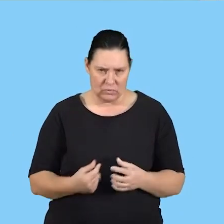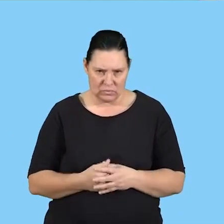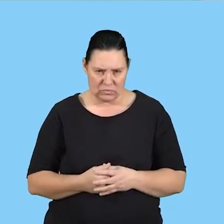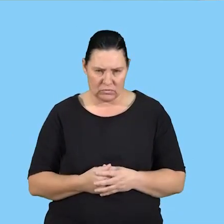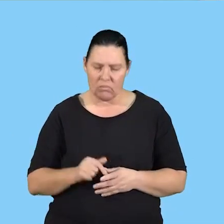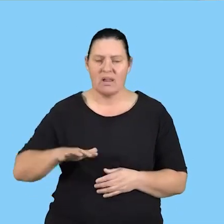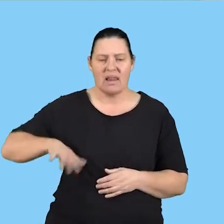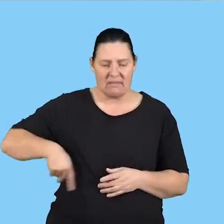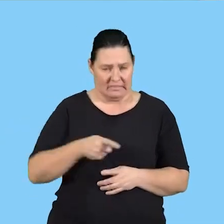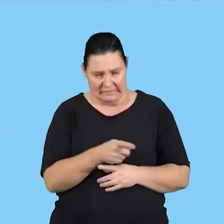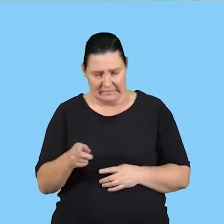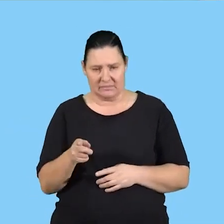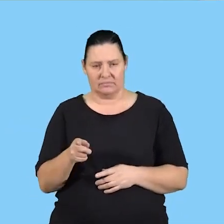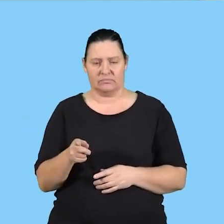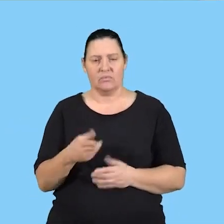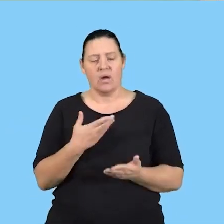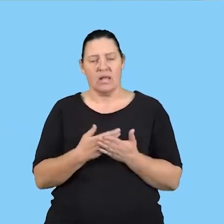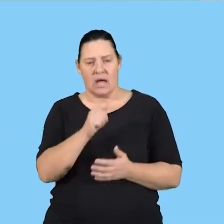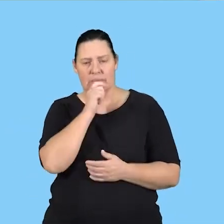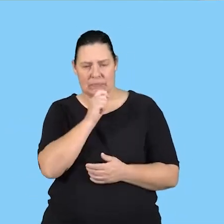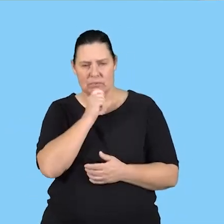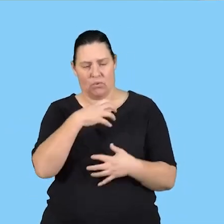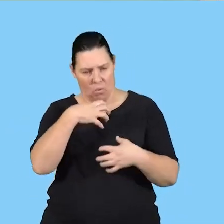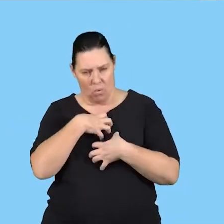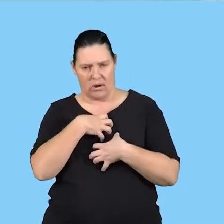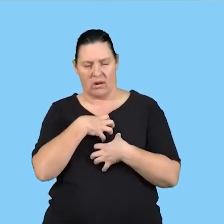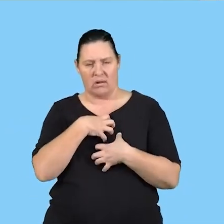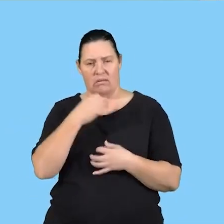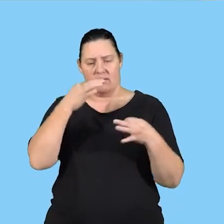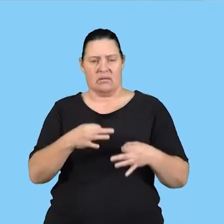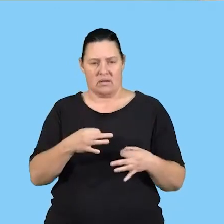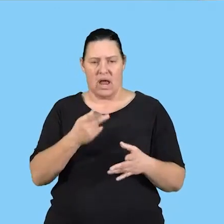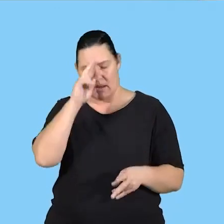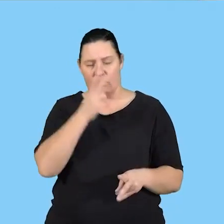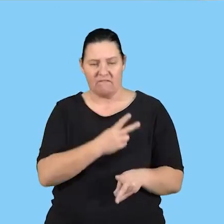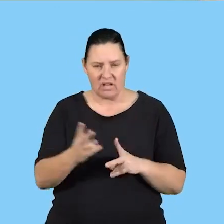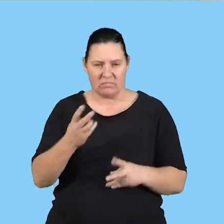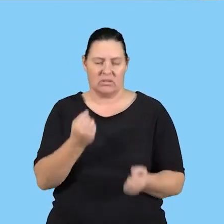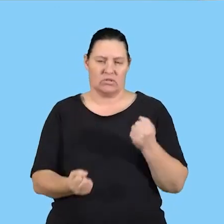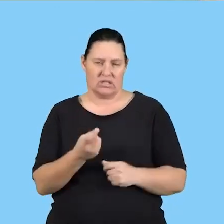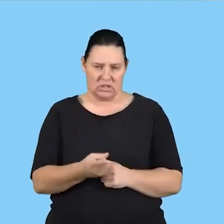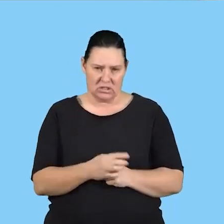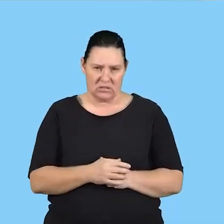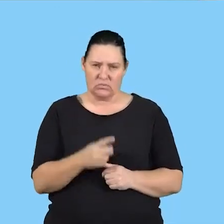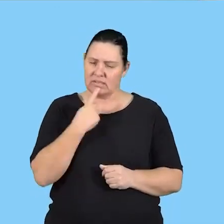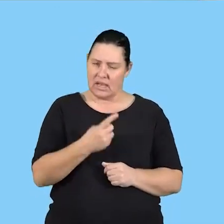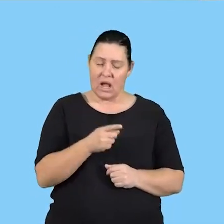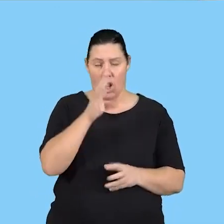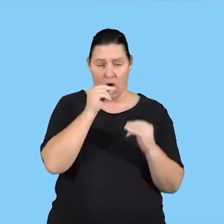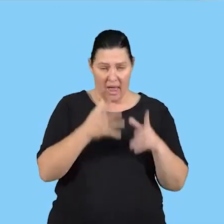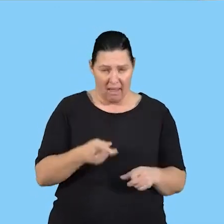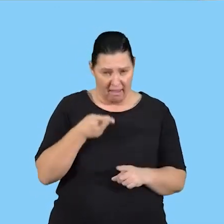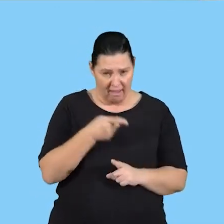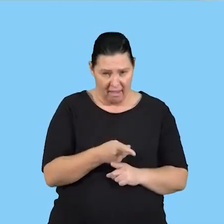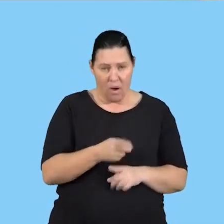it is left to you, colleagues, to use your own discretion and professional judgment to say, these learners